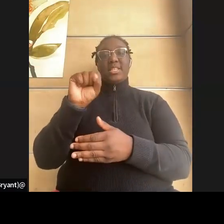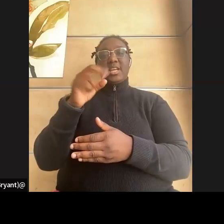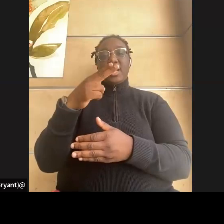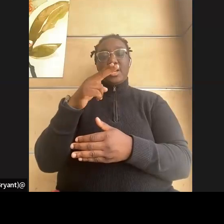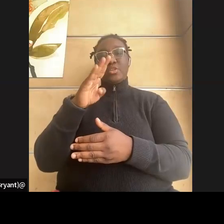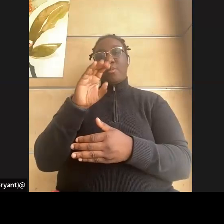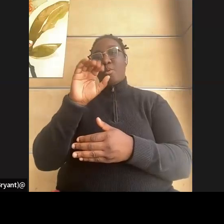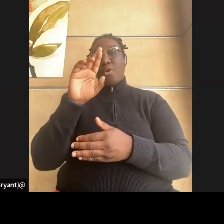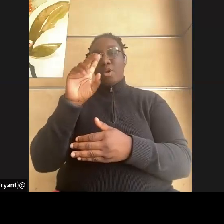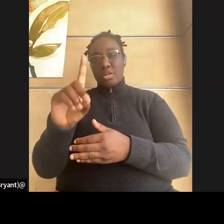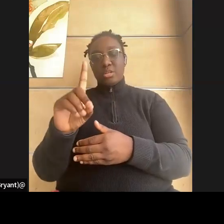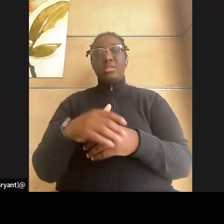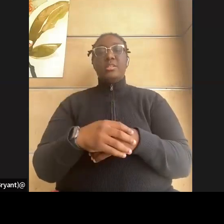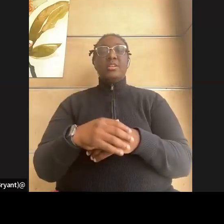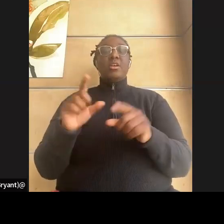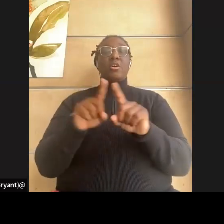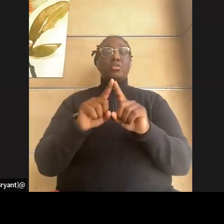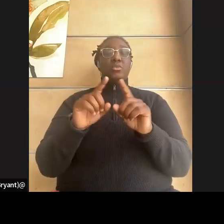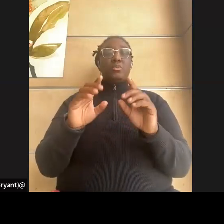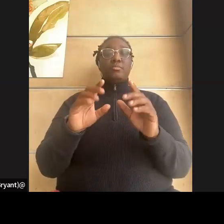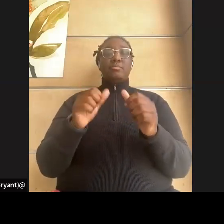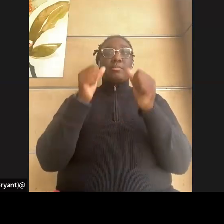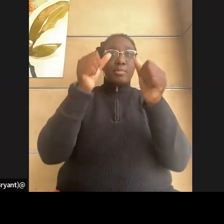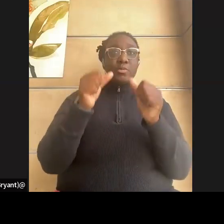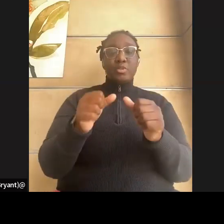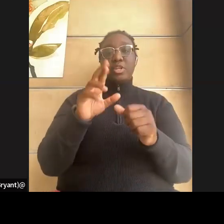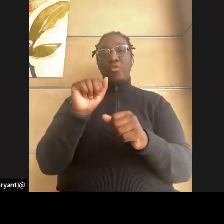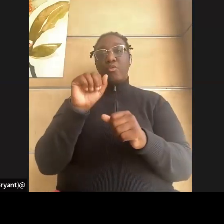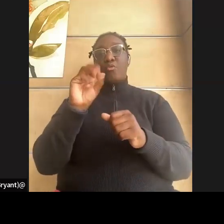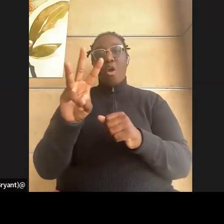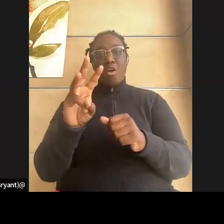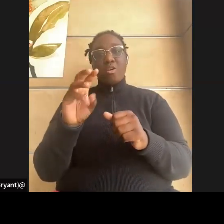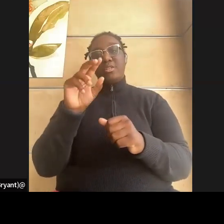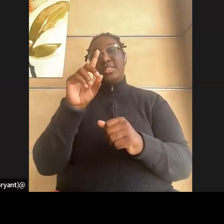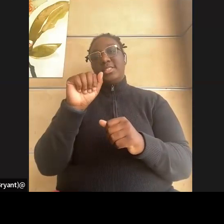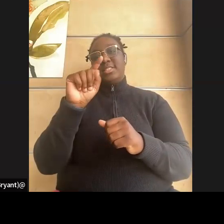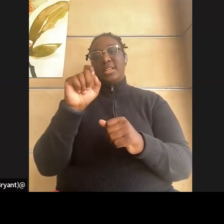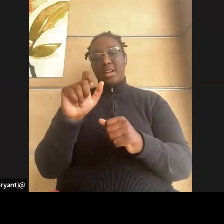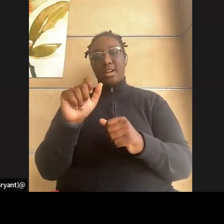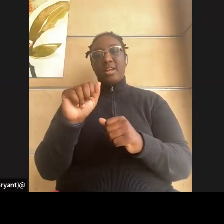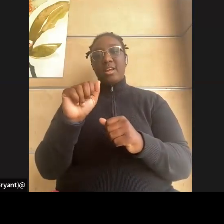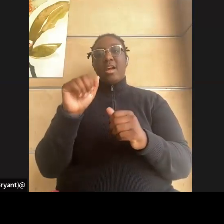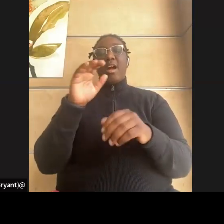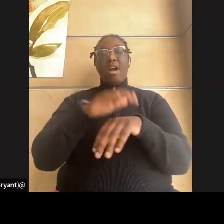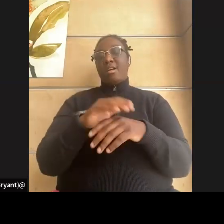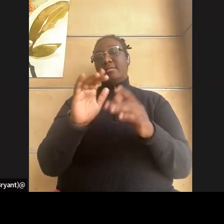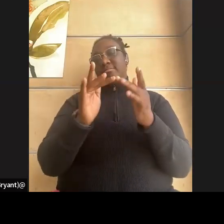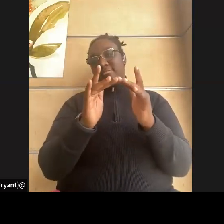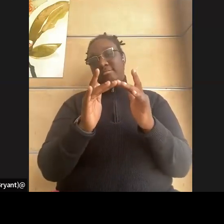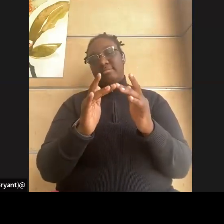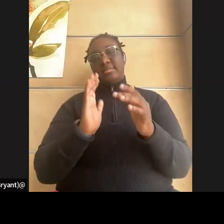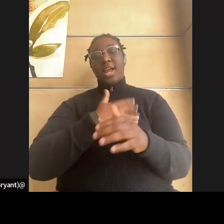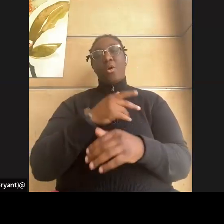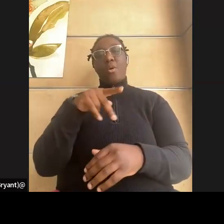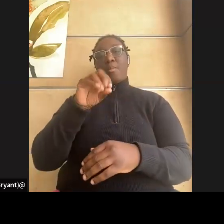our California Health and Human Services open data portal. And one of the key